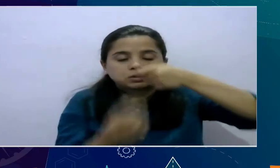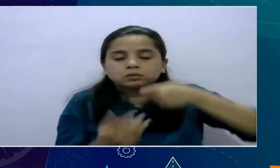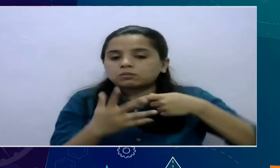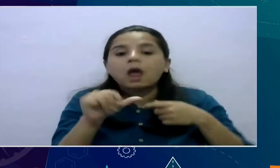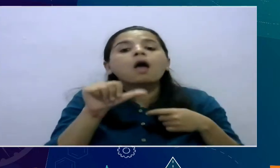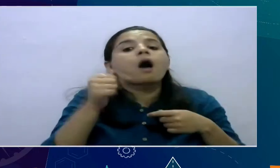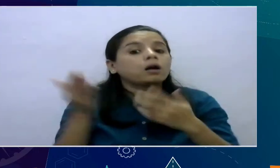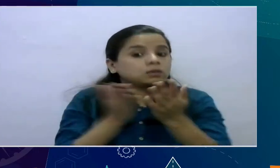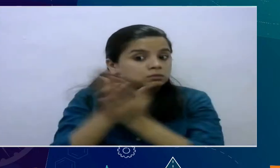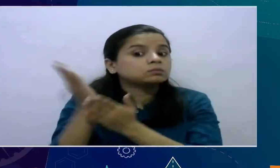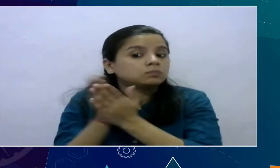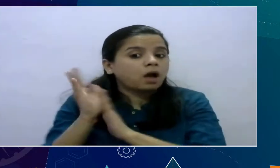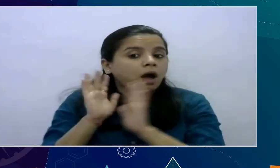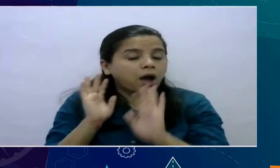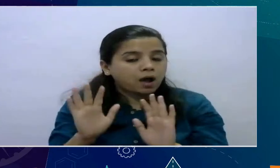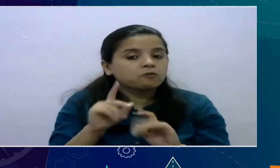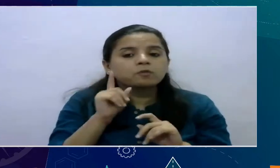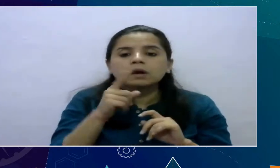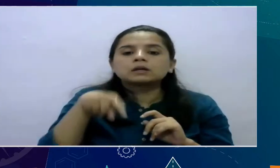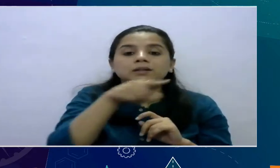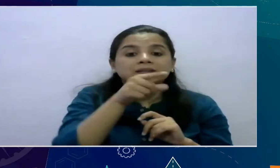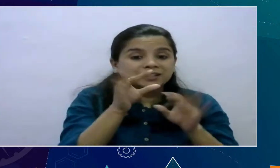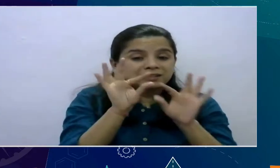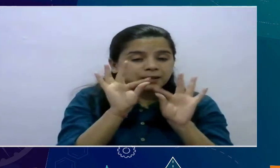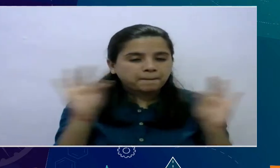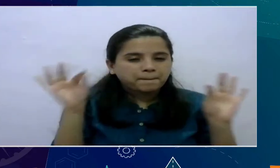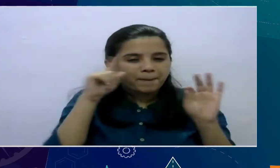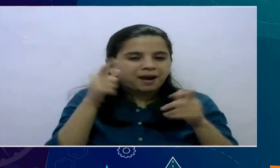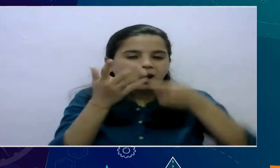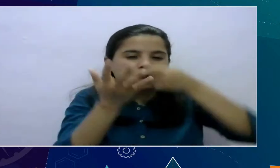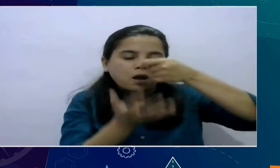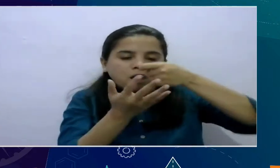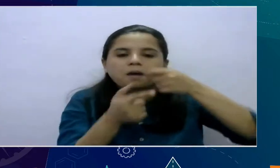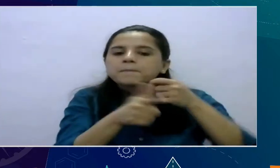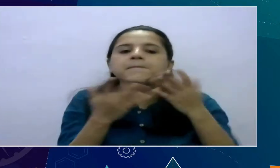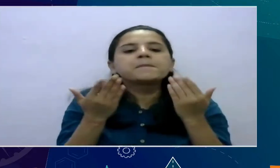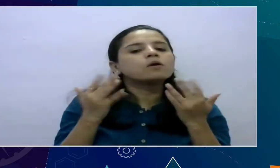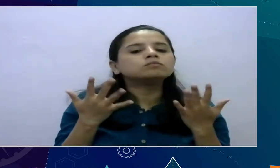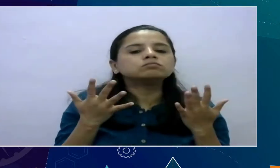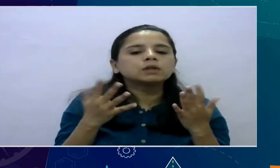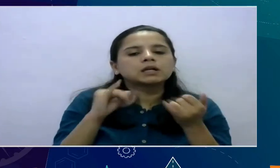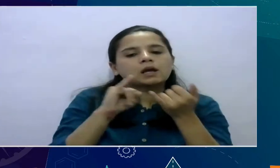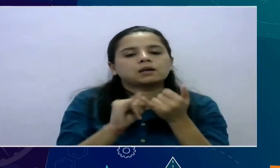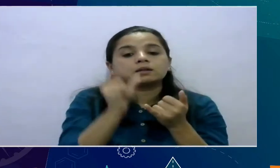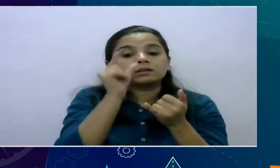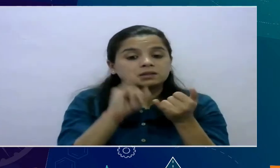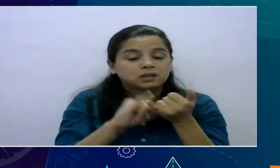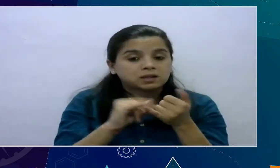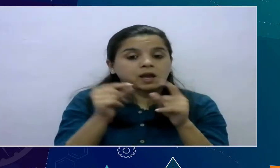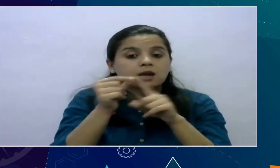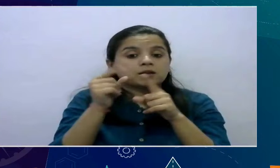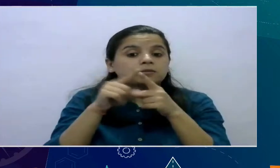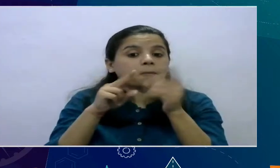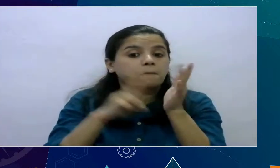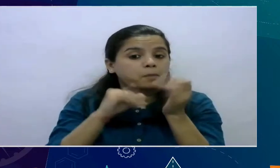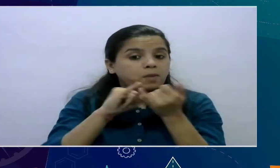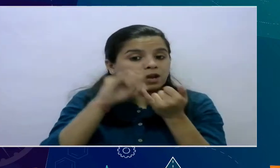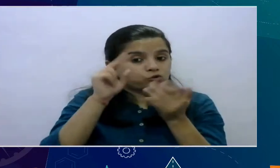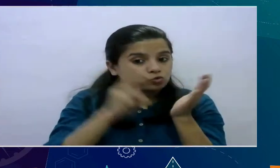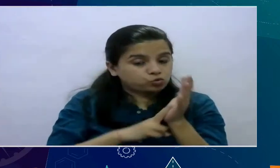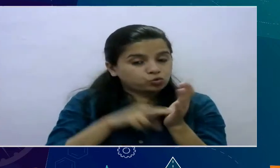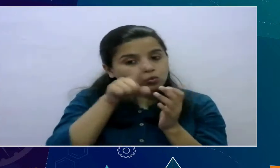methods, okay, but not by this filtration method. But this suspension can be separated by